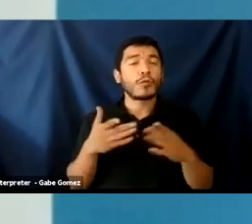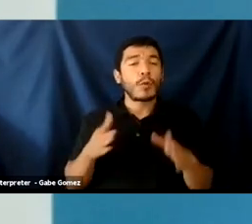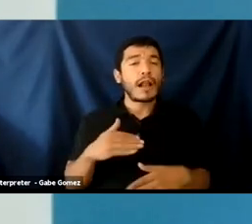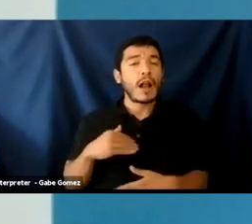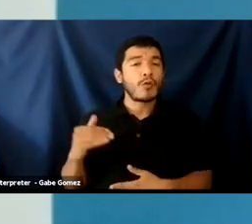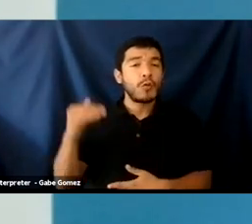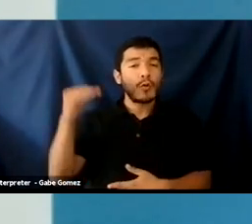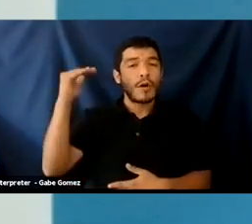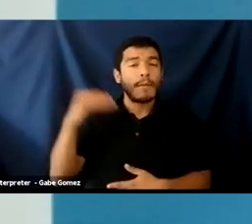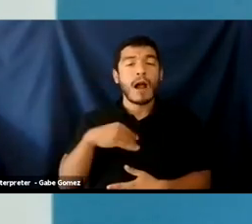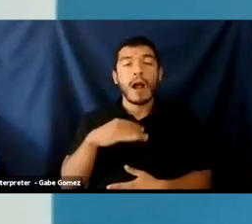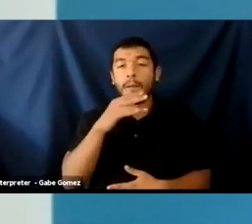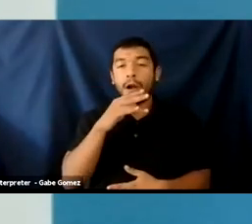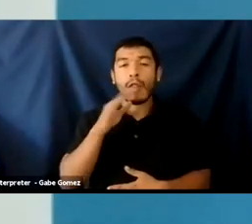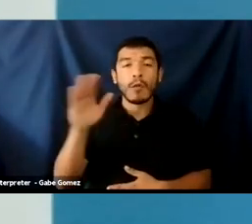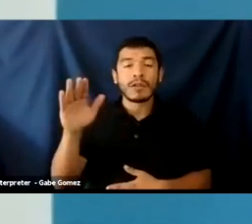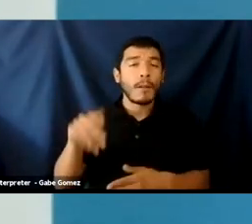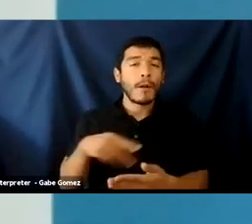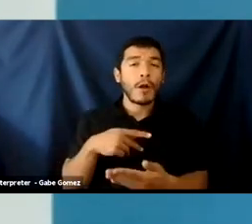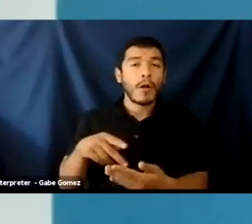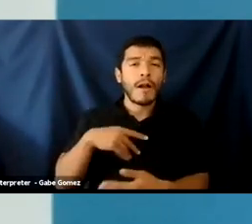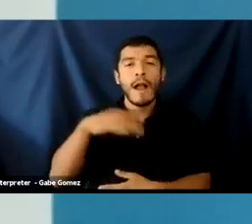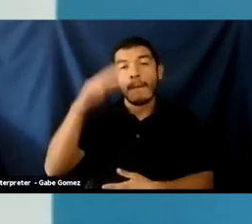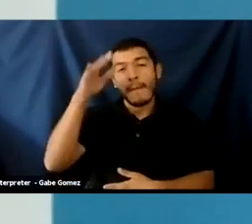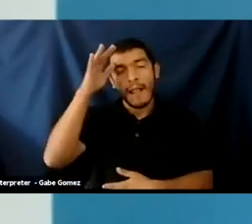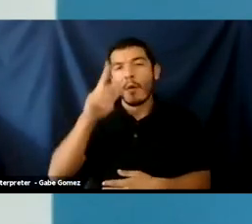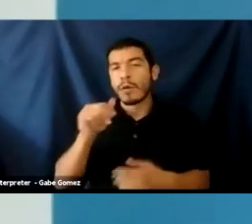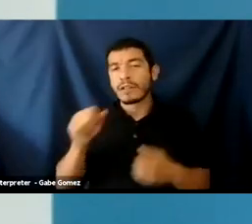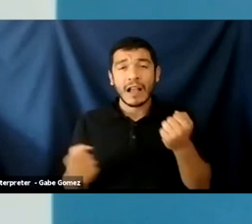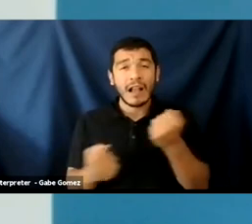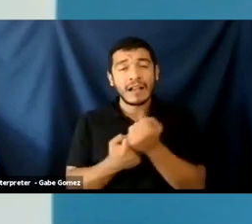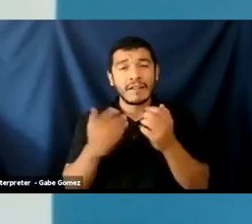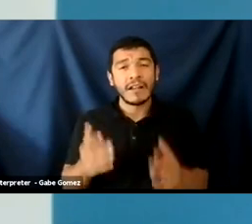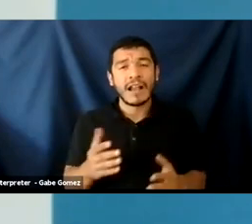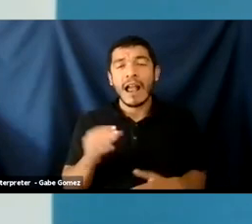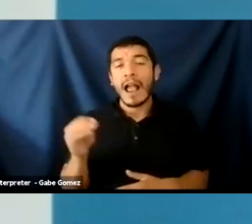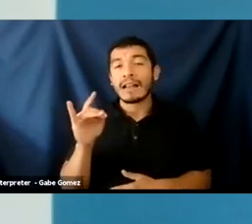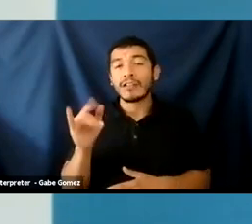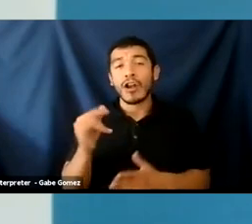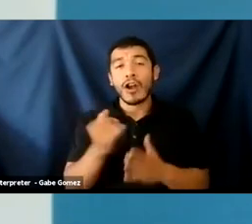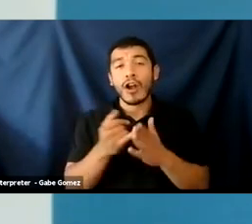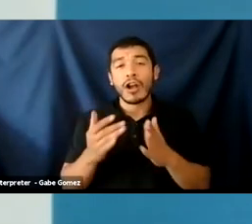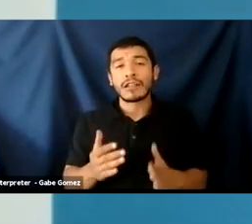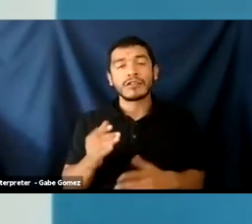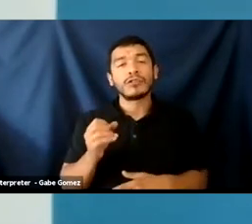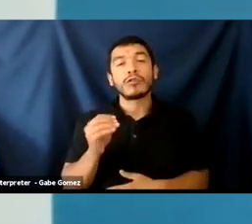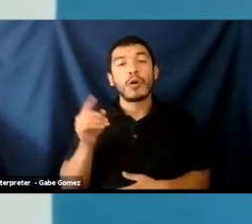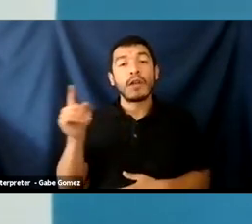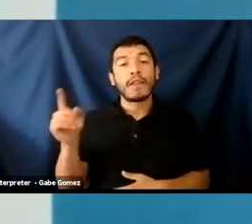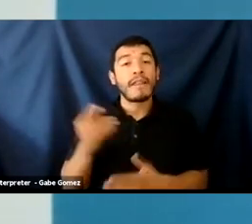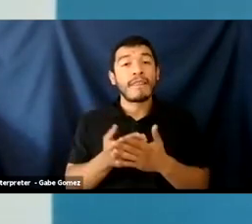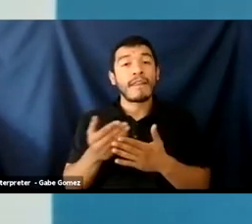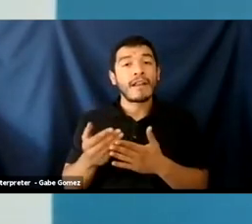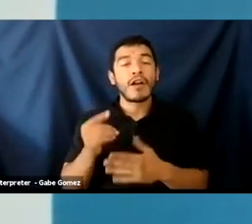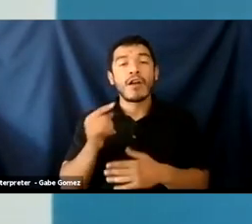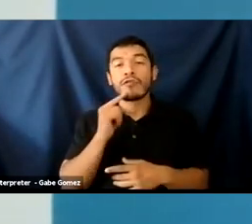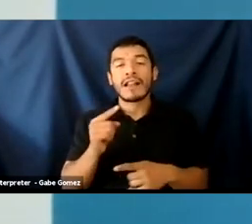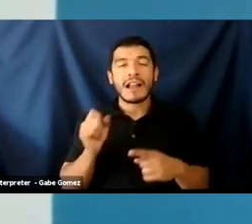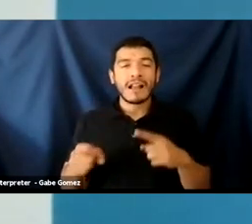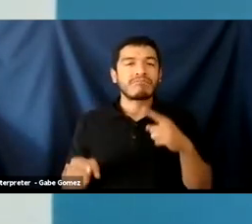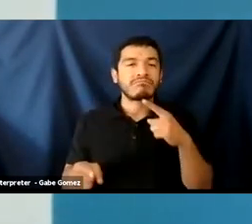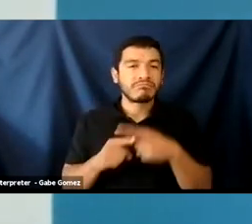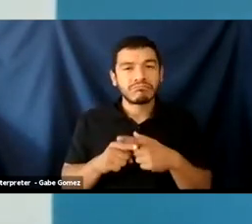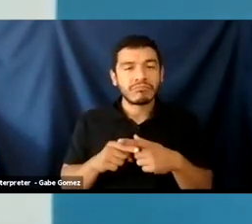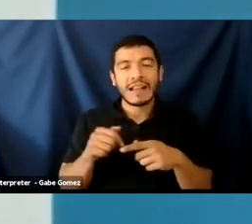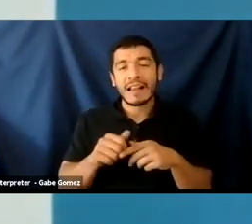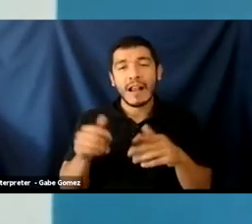my mother was a poet, my father was a community activist and a visual artist. So the fact that these things can intersect in a